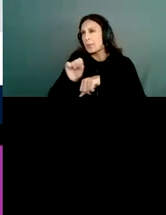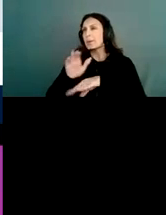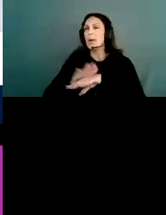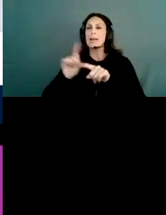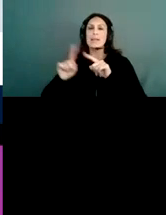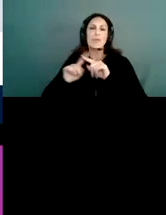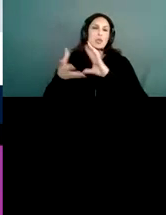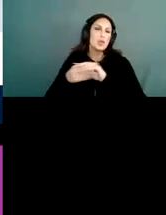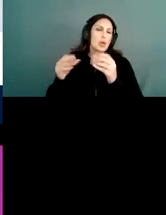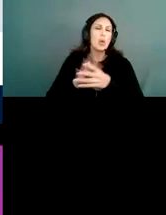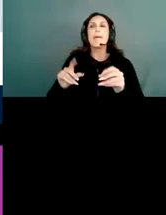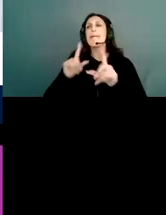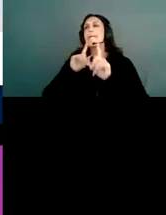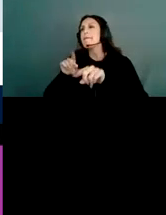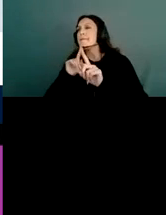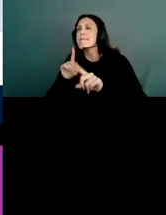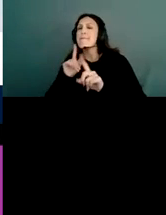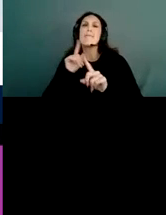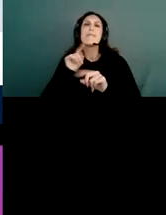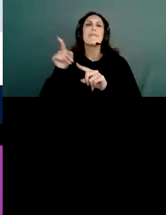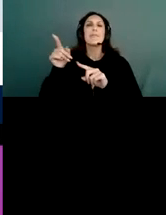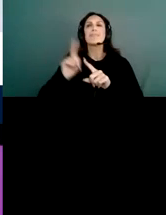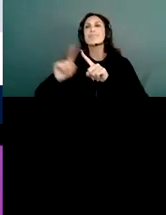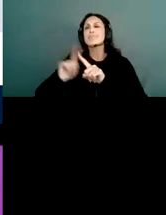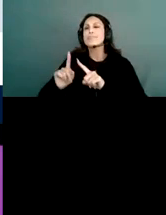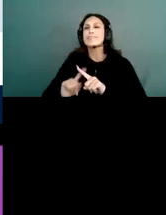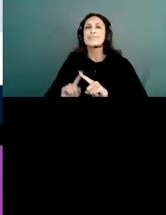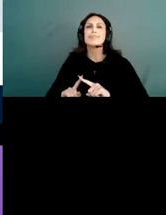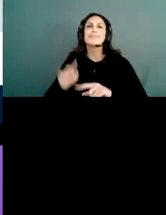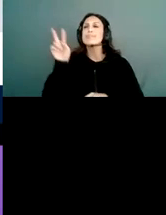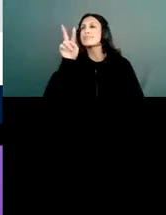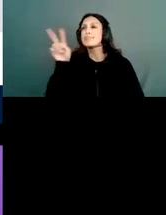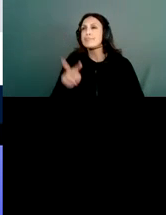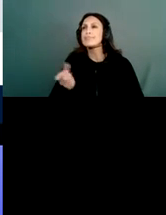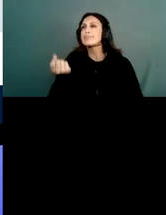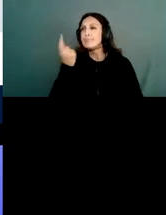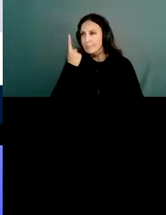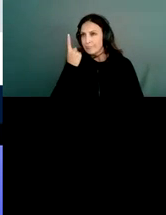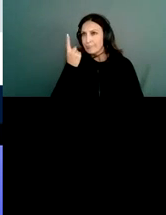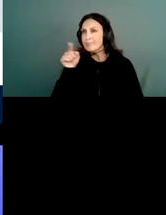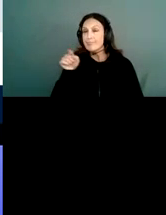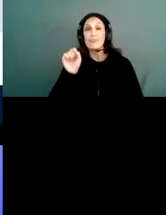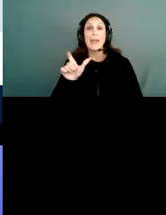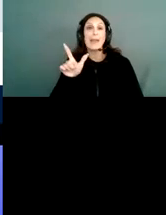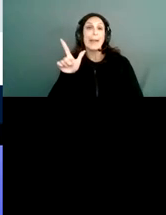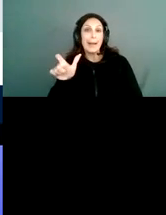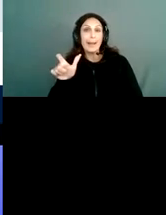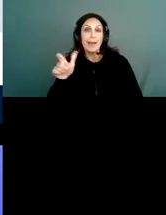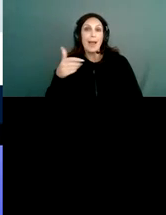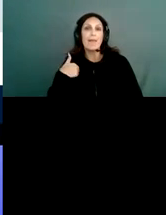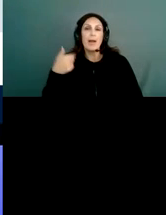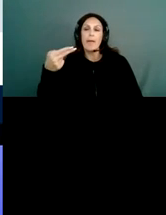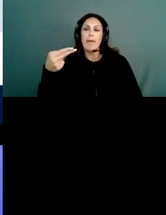have access to on-demand instruction. While working in the program, they will be able to click on the Hints button for a menu